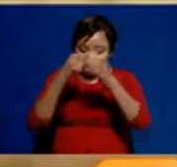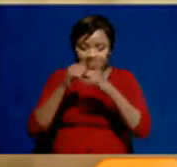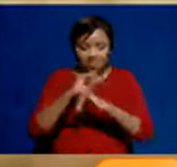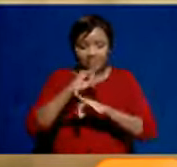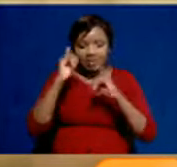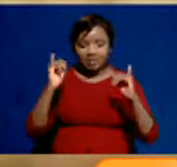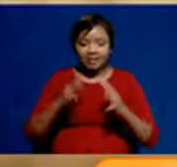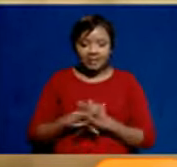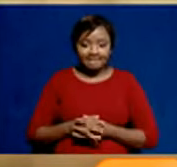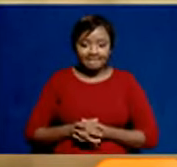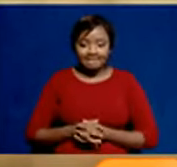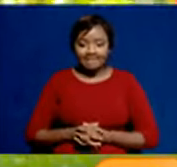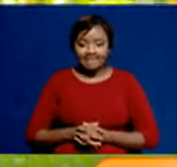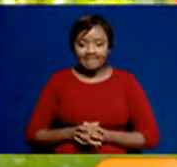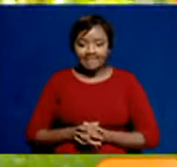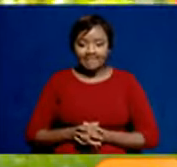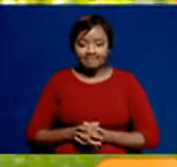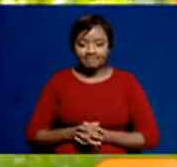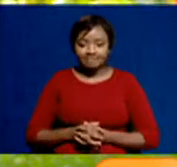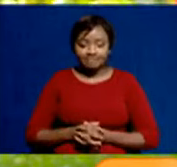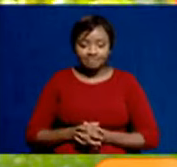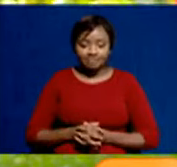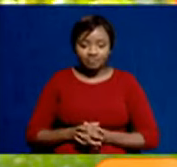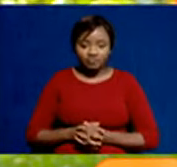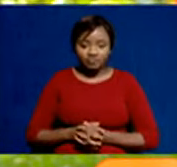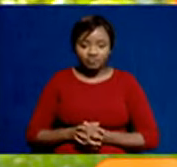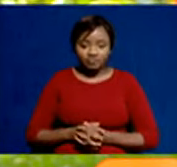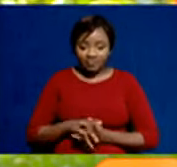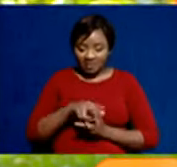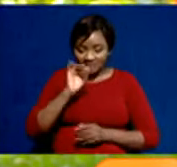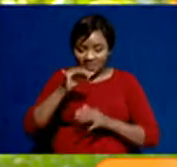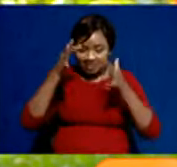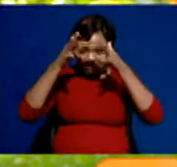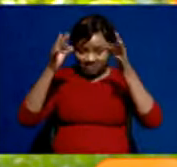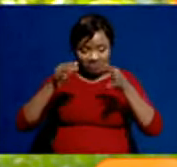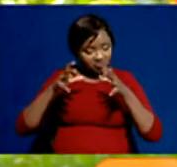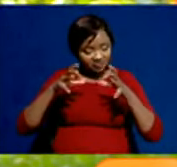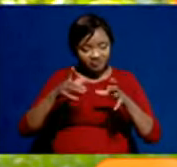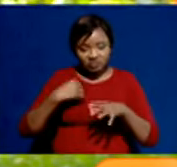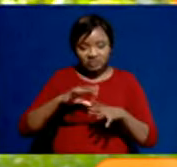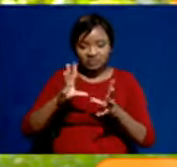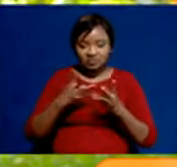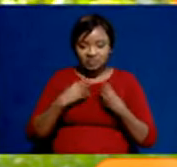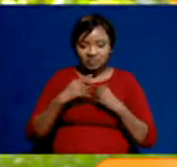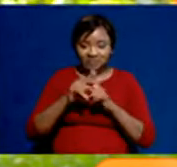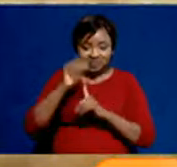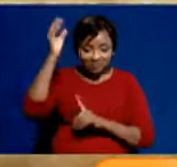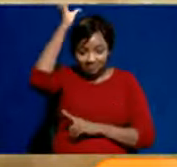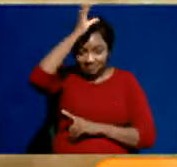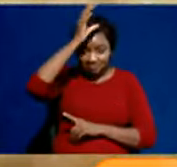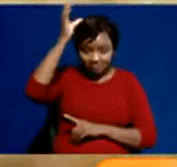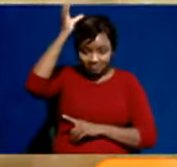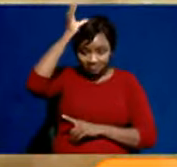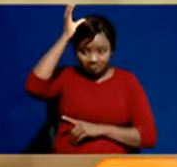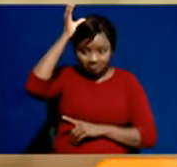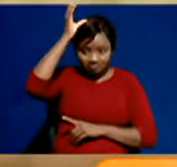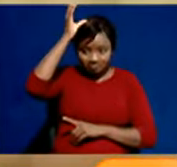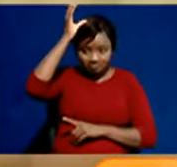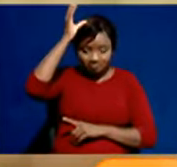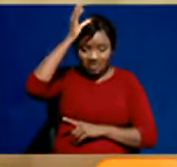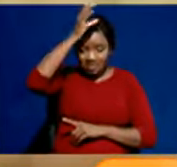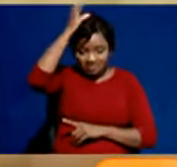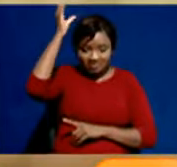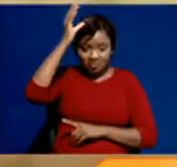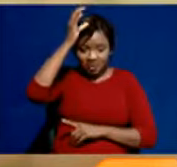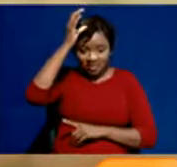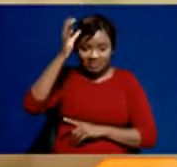It's forced upon us by that decision, by the initial decision of Wafula Chebukati. I don't,